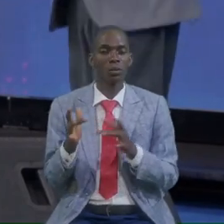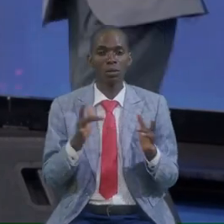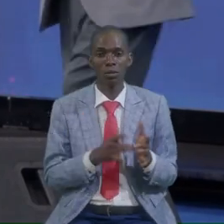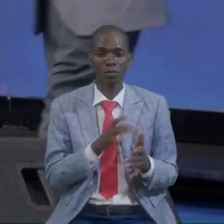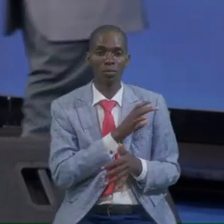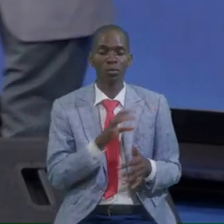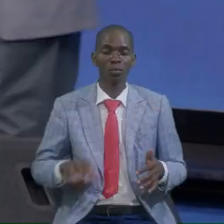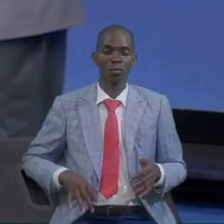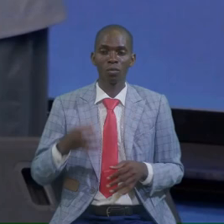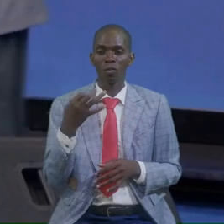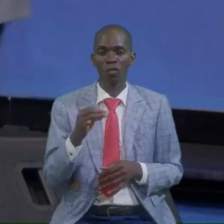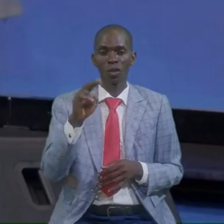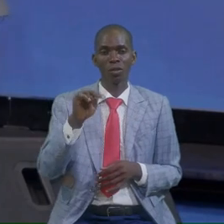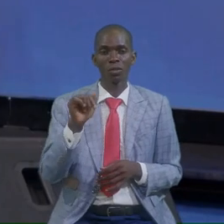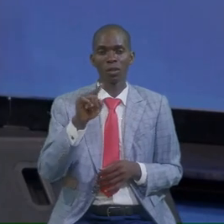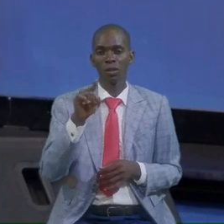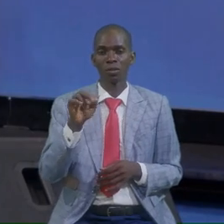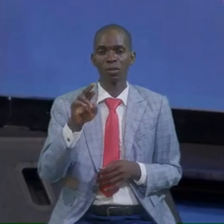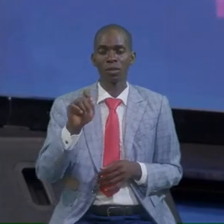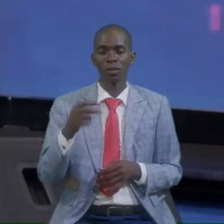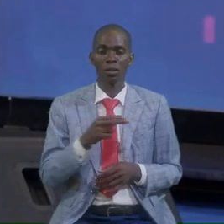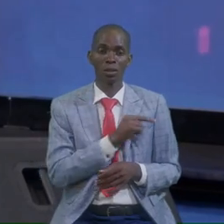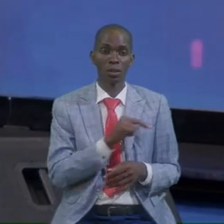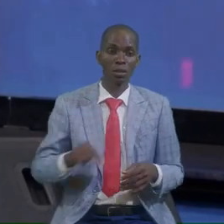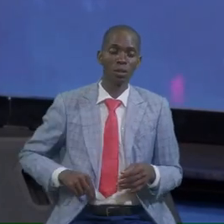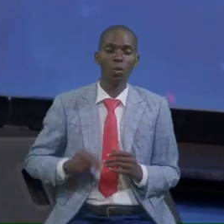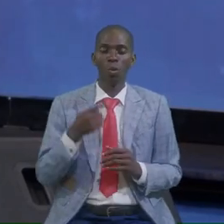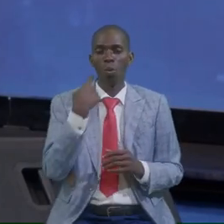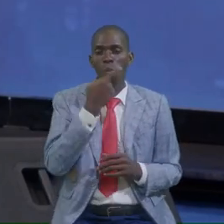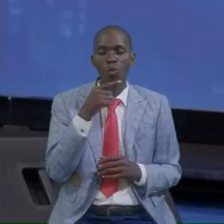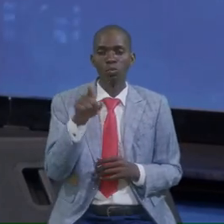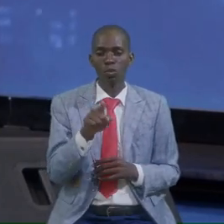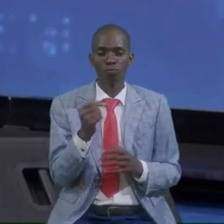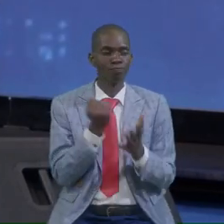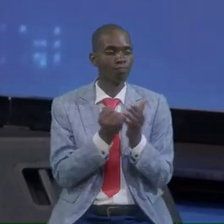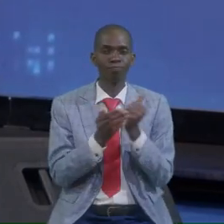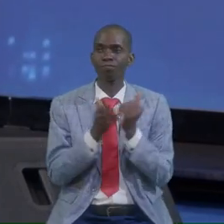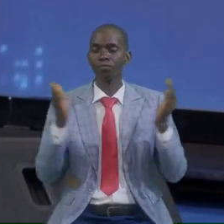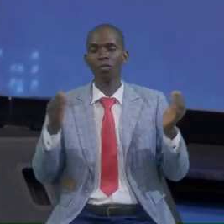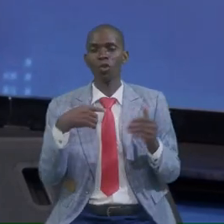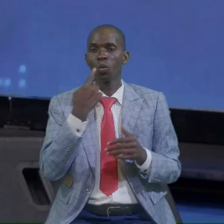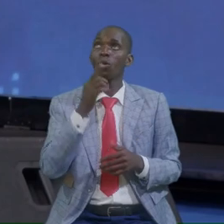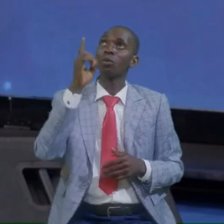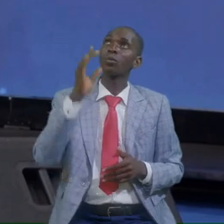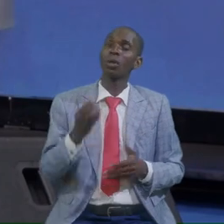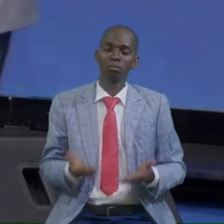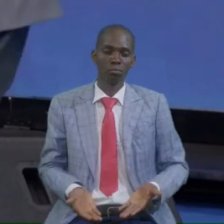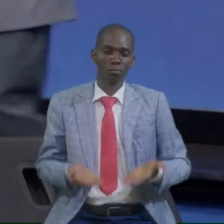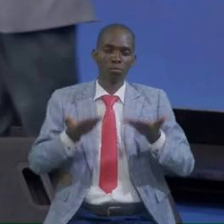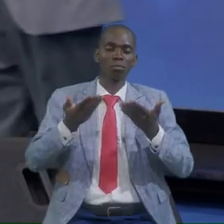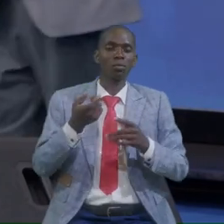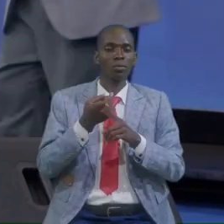of Nazareth, whom ye crucified, whom God raised from the